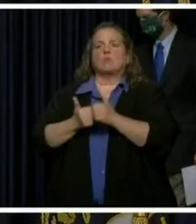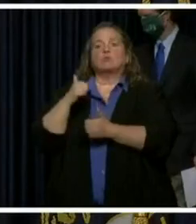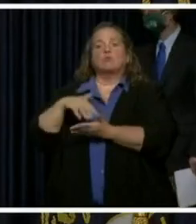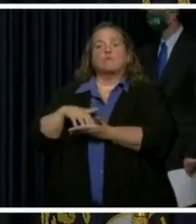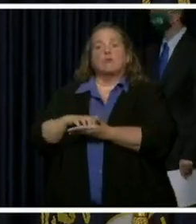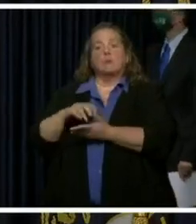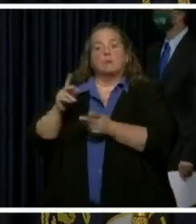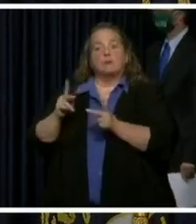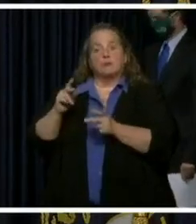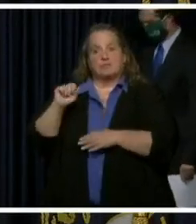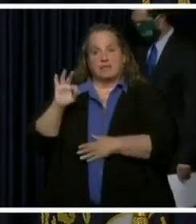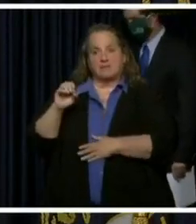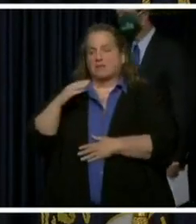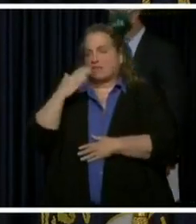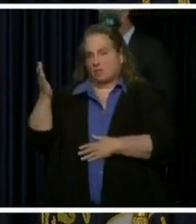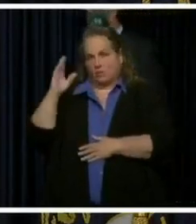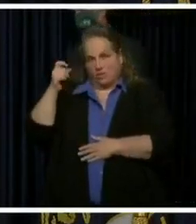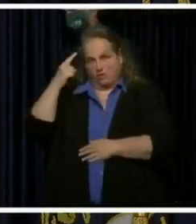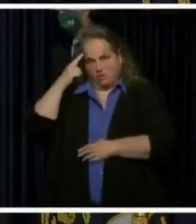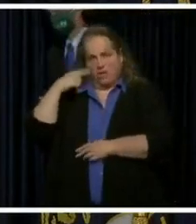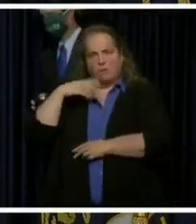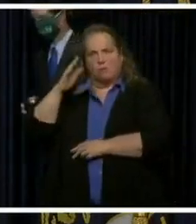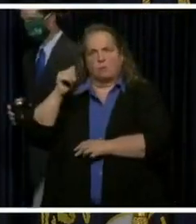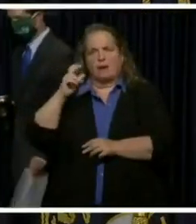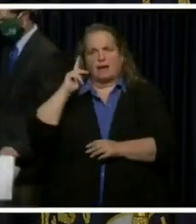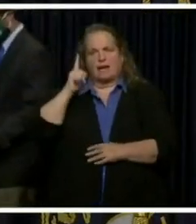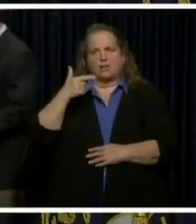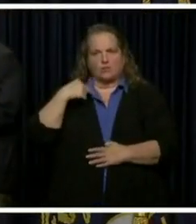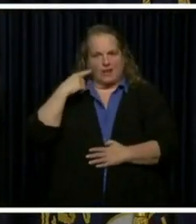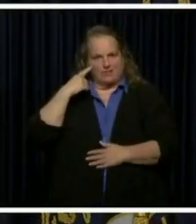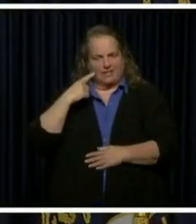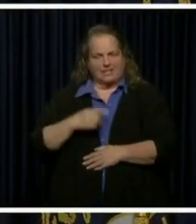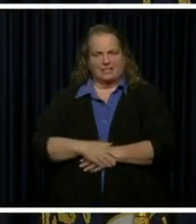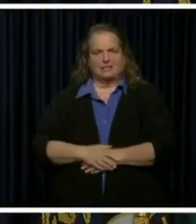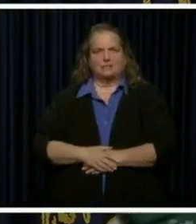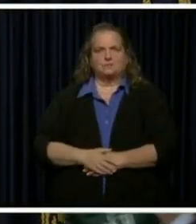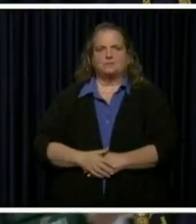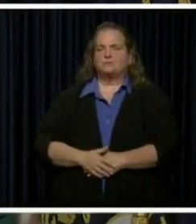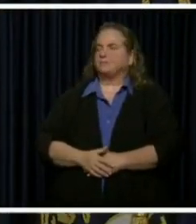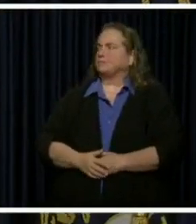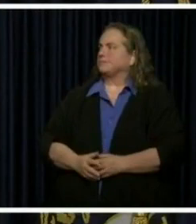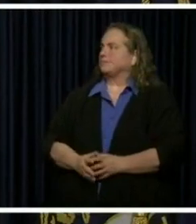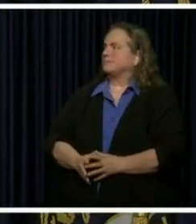safe. Thank you very much, Governor, and I'll be back a little bit later, I think.